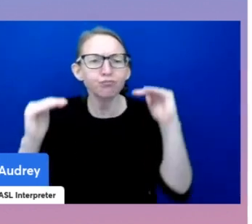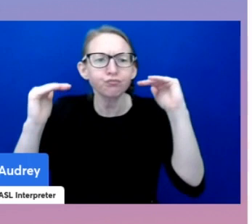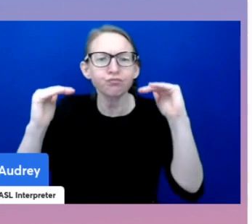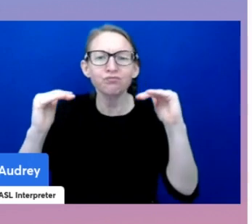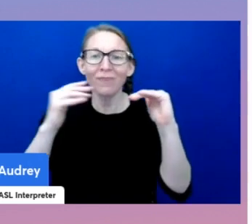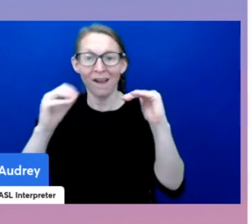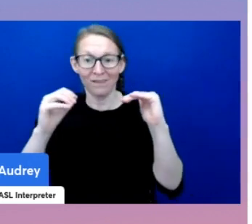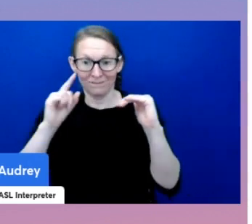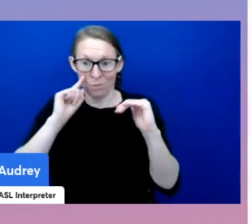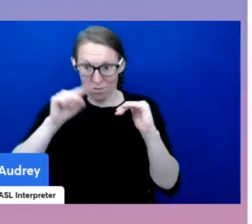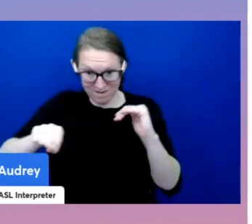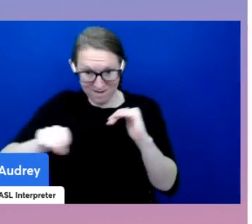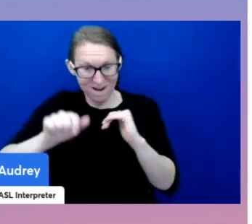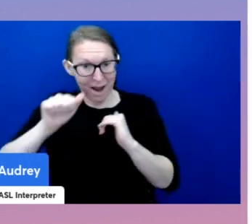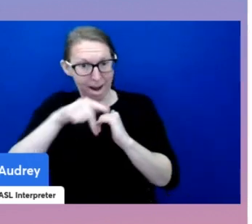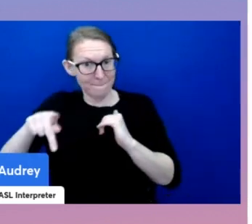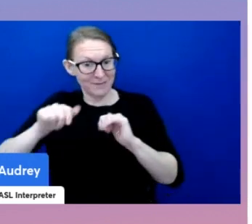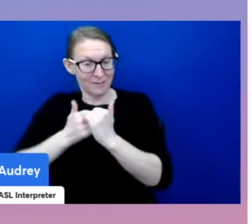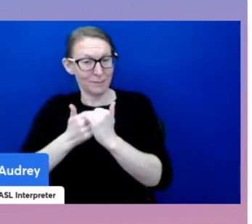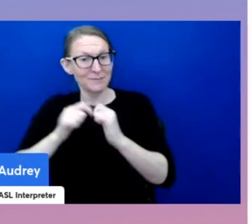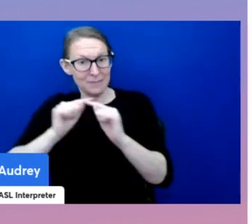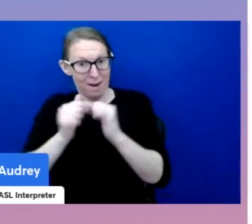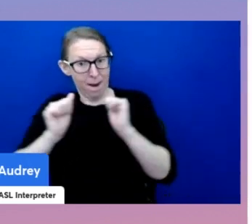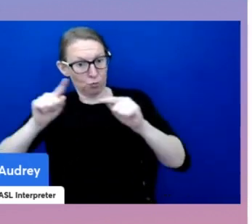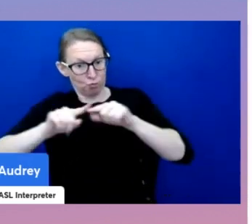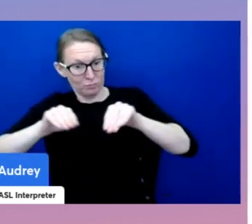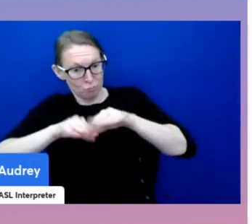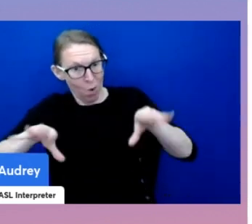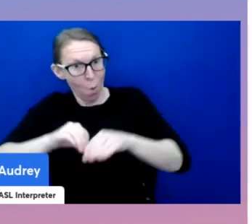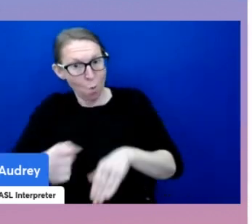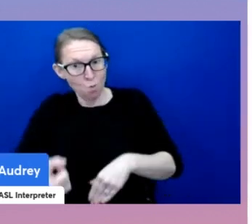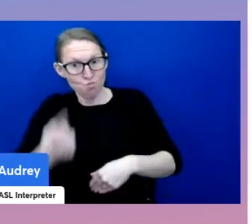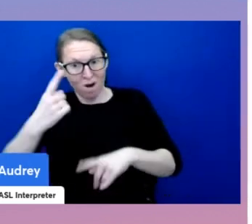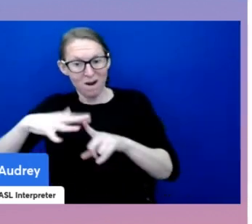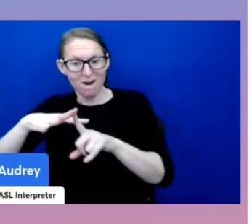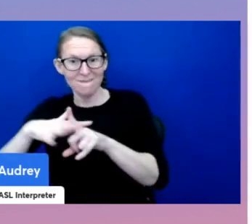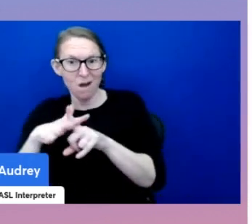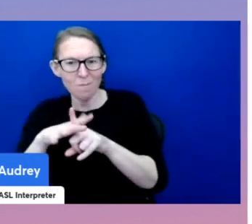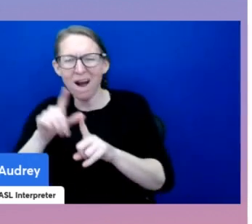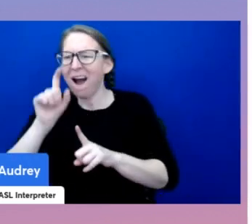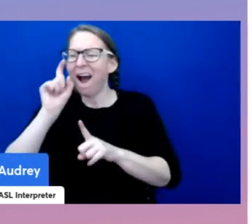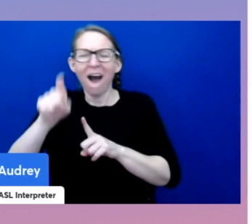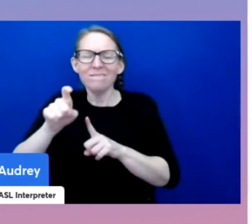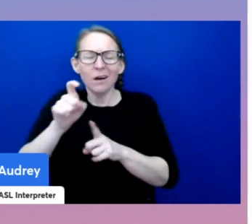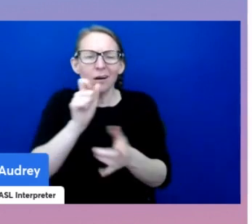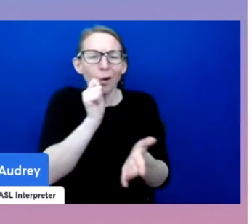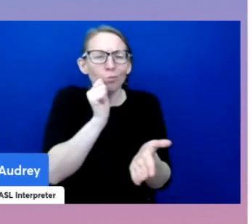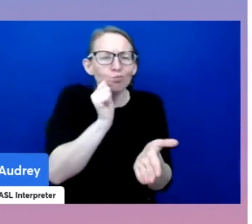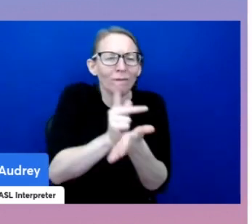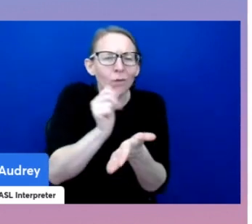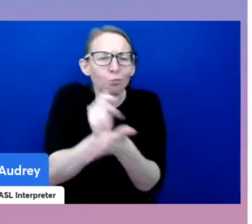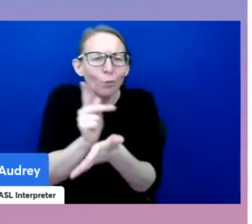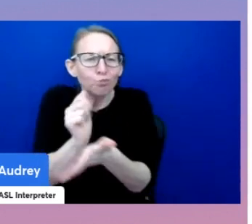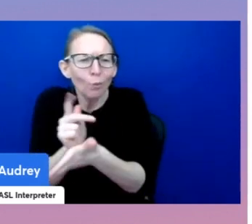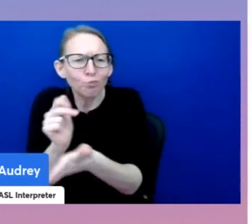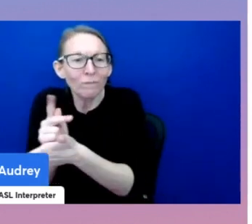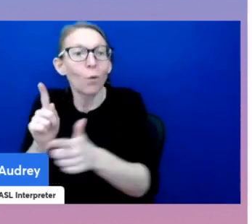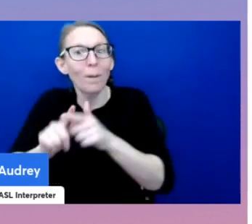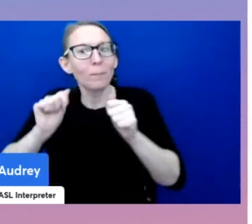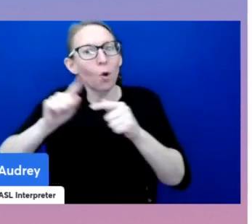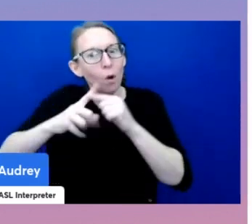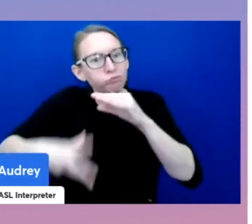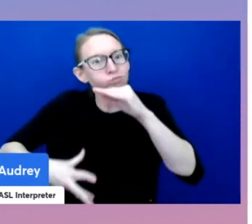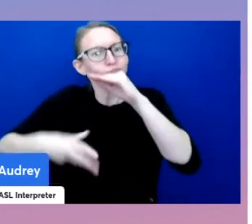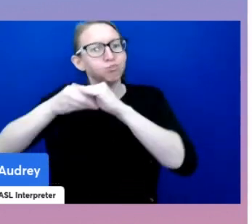order for an application team to deploy a new environment, they need to go through some type of approval process in order to add that environment to